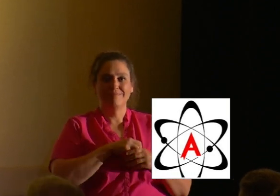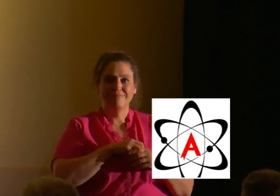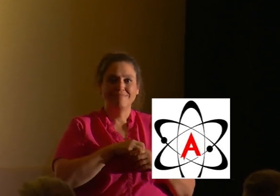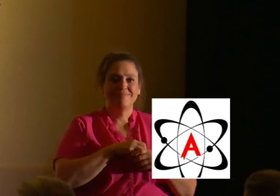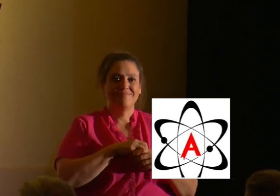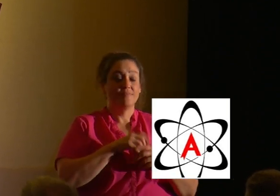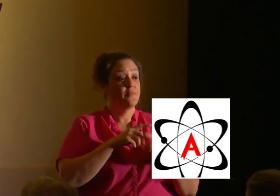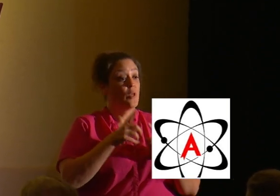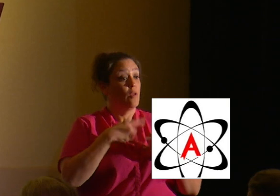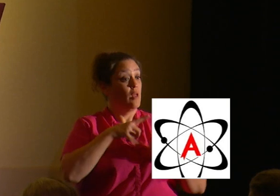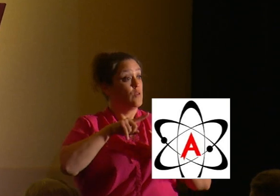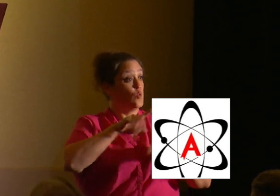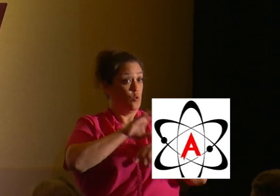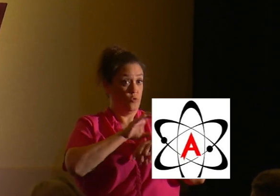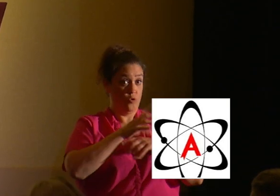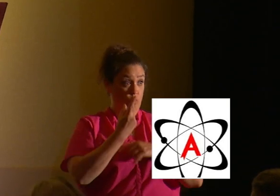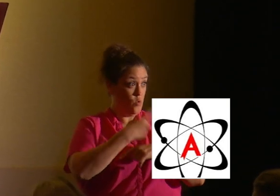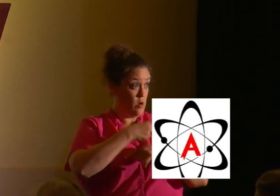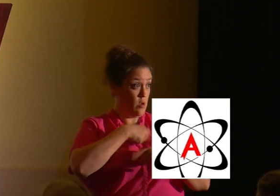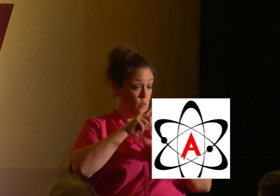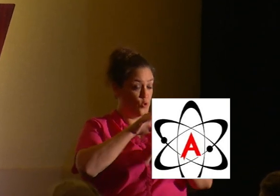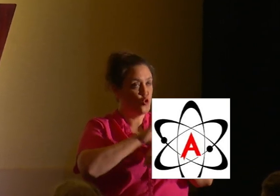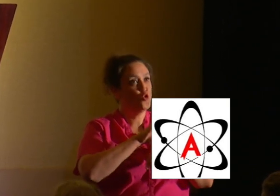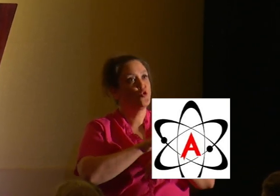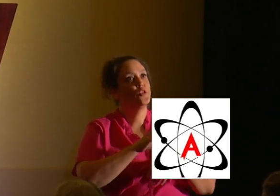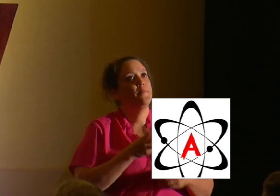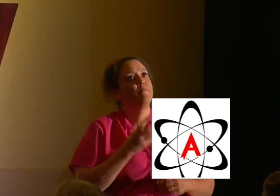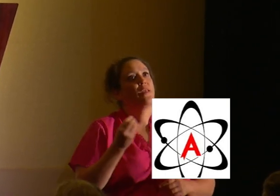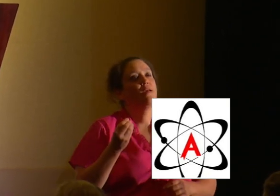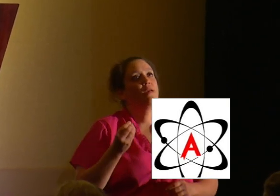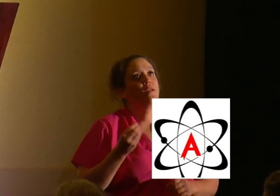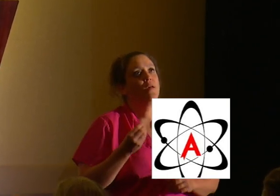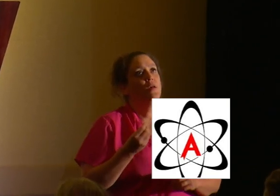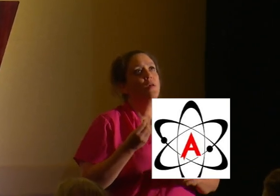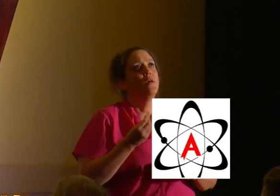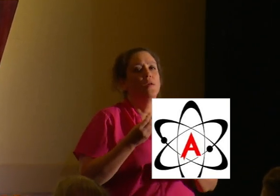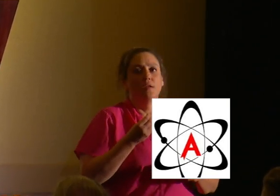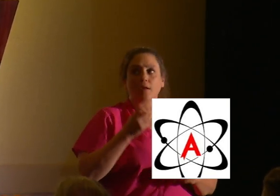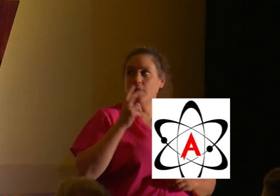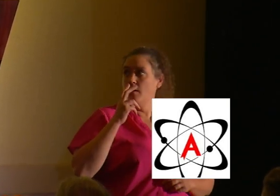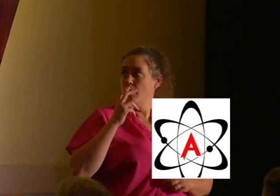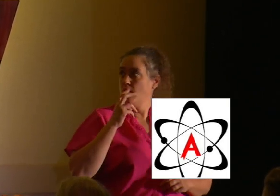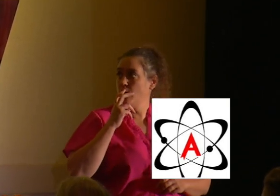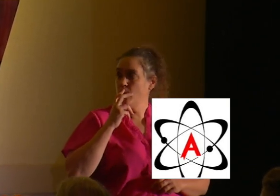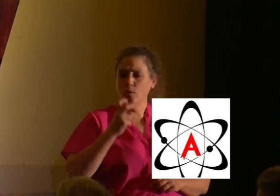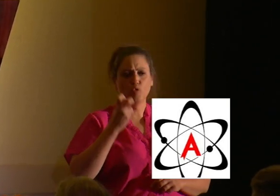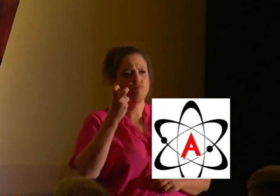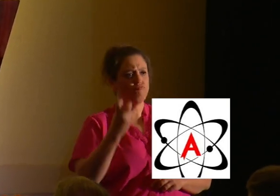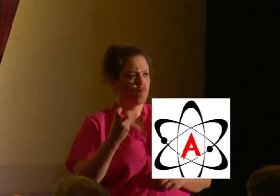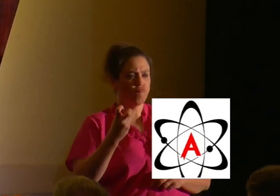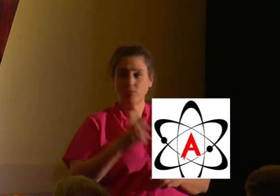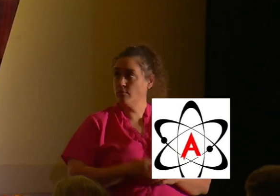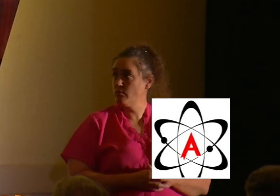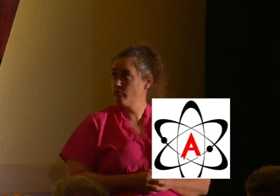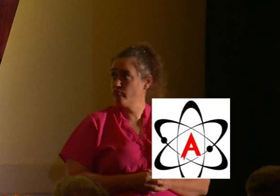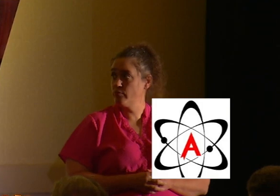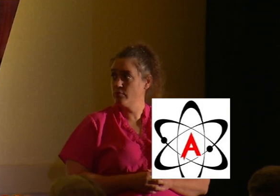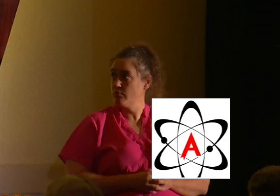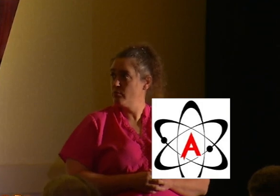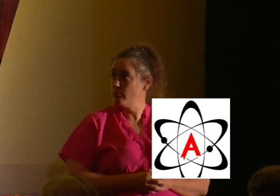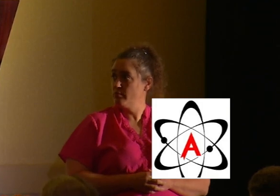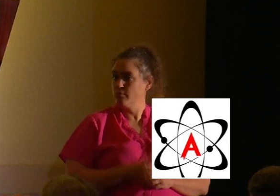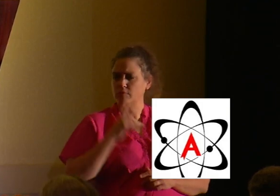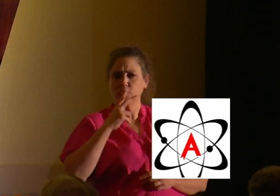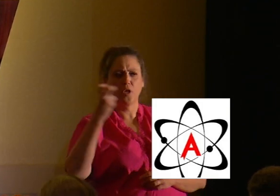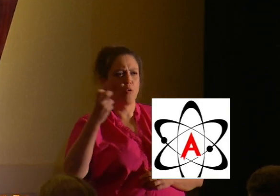I was going to church one day. I went to church one day, and we were sitting on that side of the church. And on that side of the church, there was a guy here with one